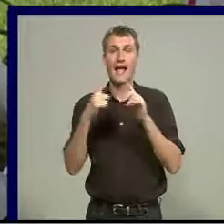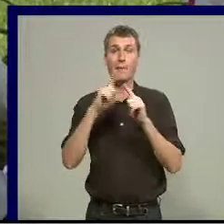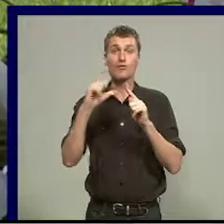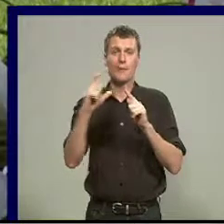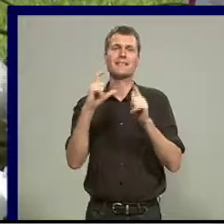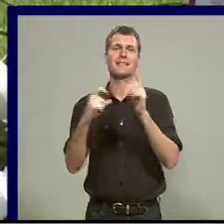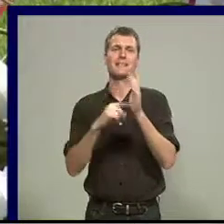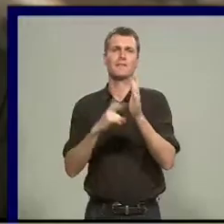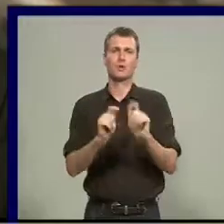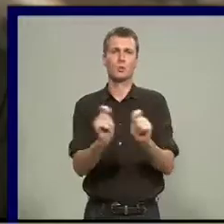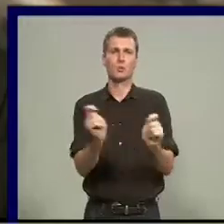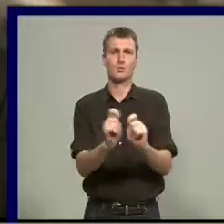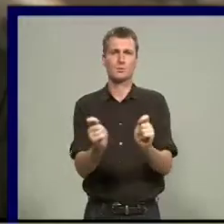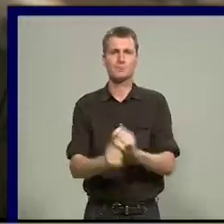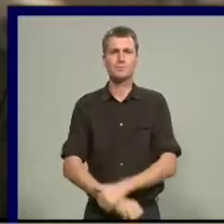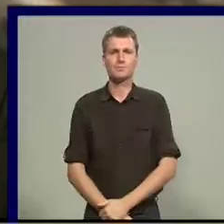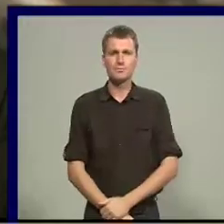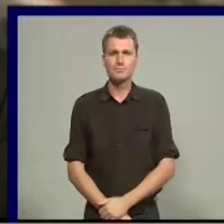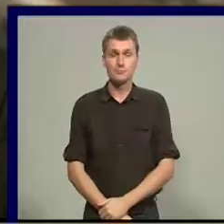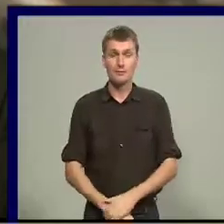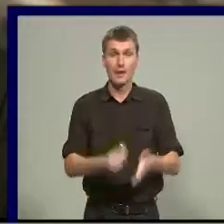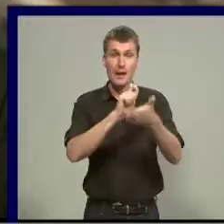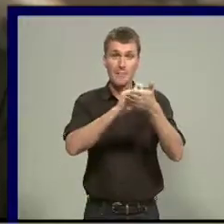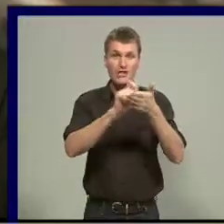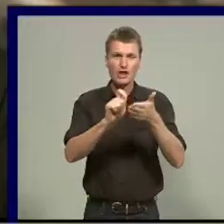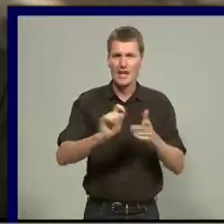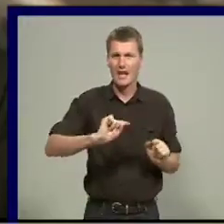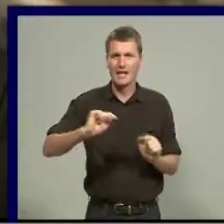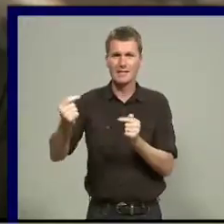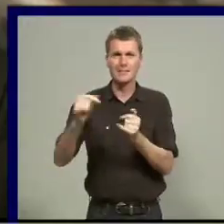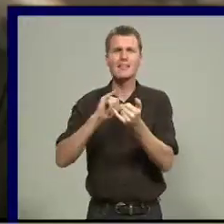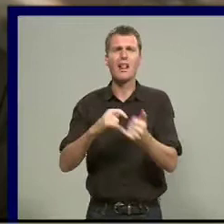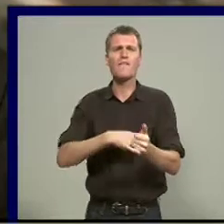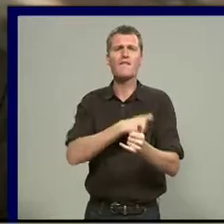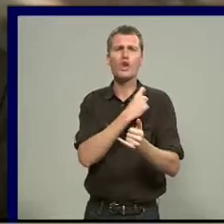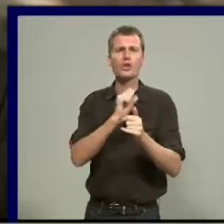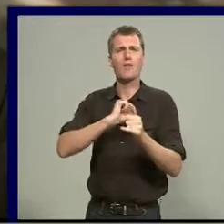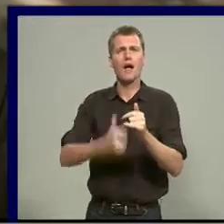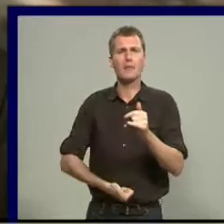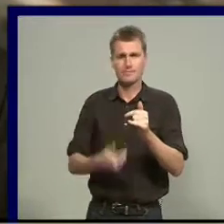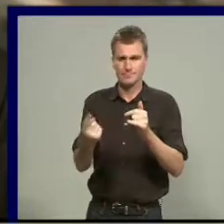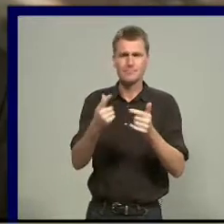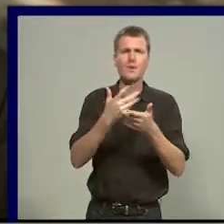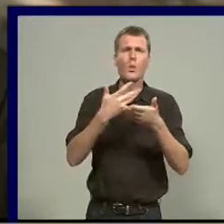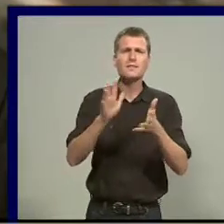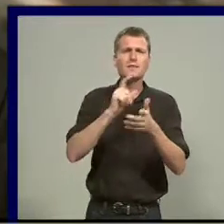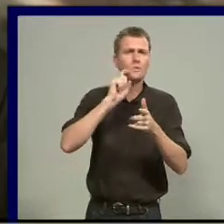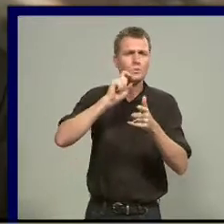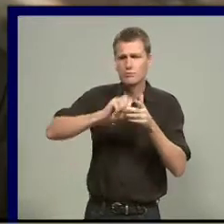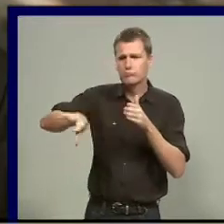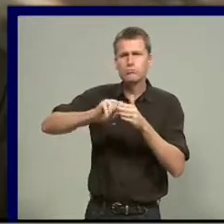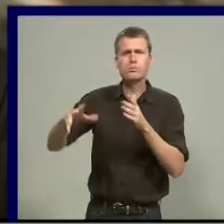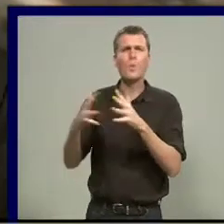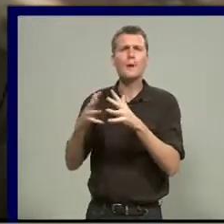News. A petition against Silver Fern Farms discharging waste into the Waimakariri River has been handed over